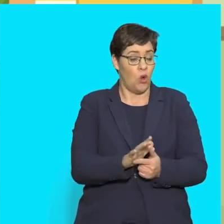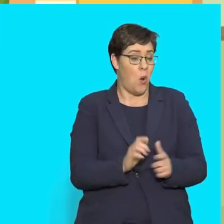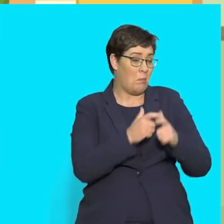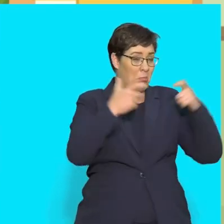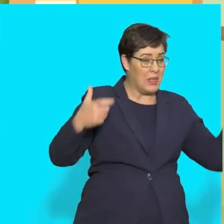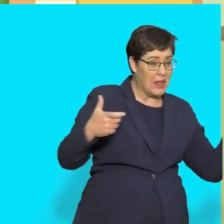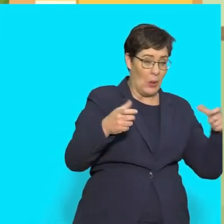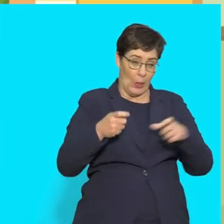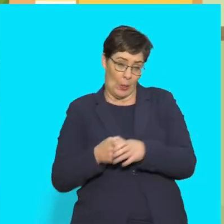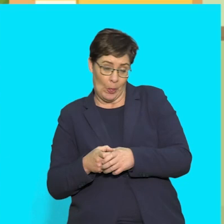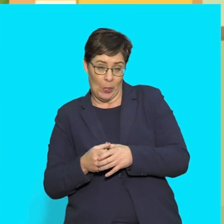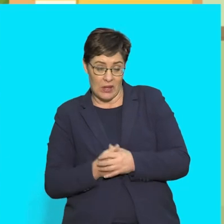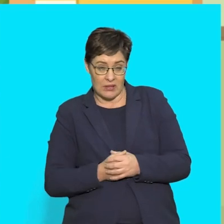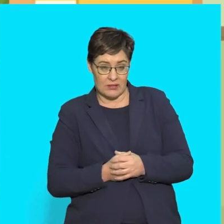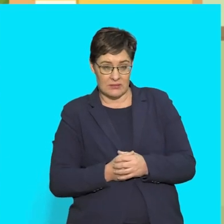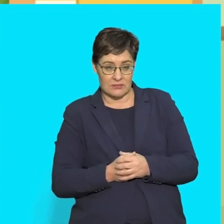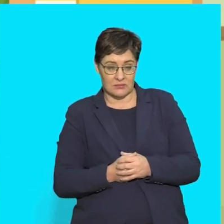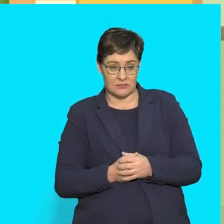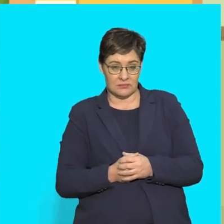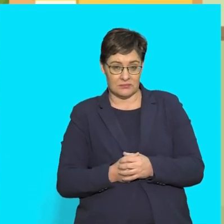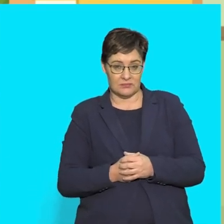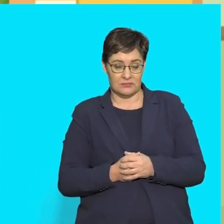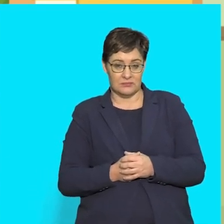Show me if it is big or small.